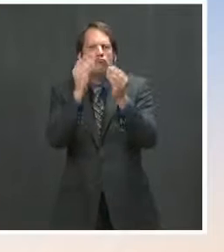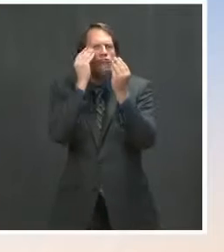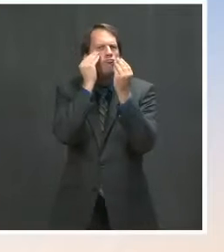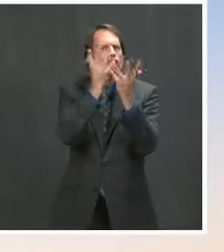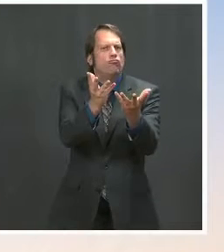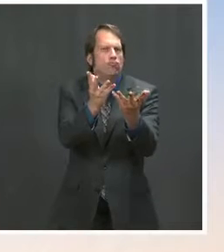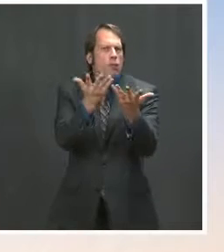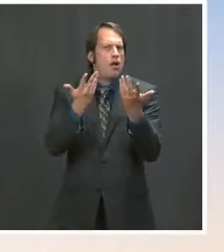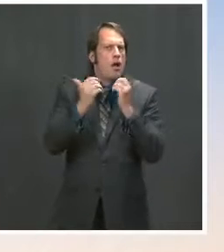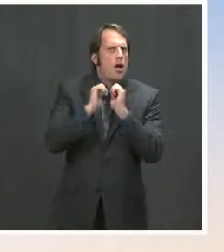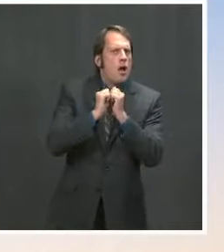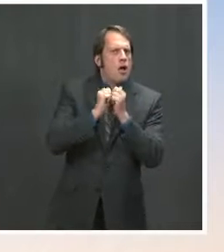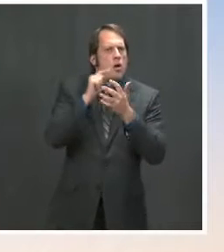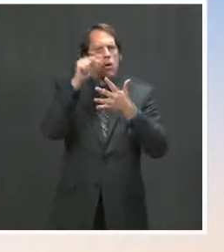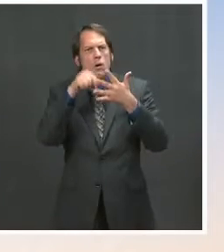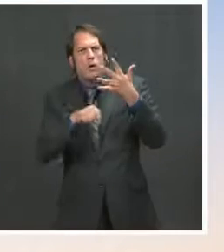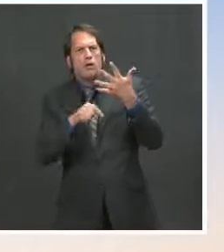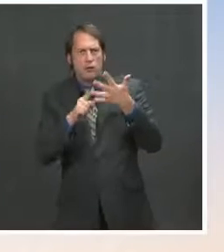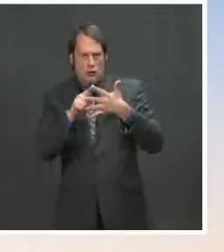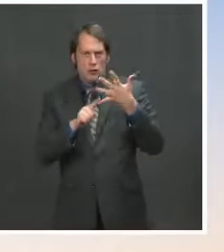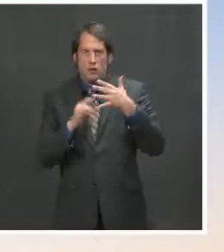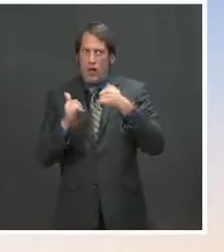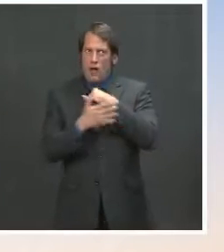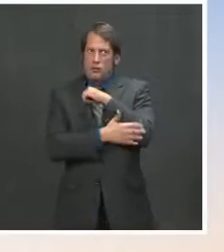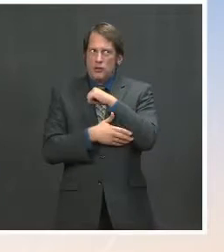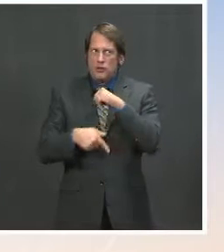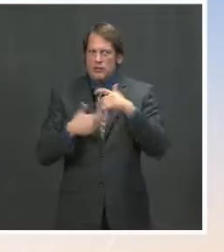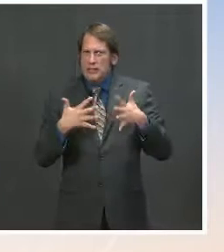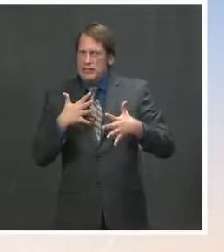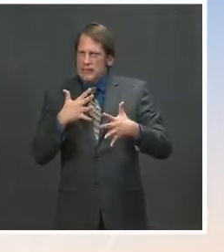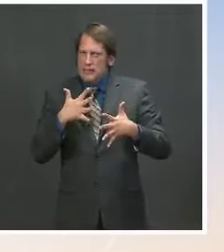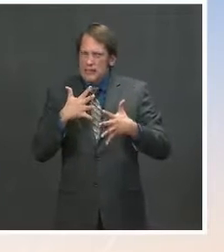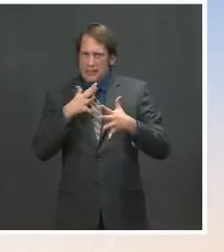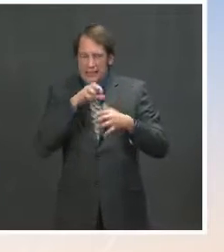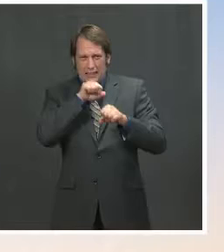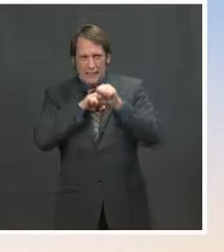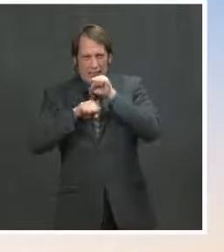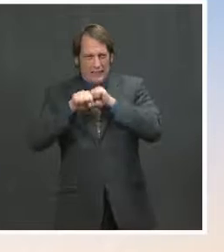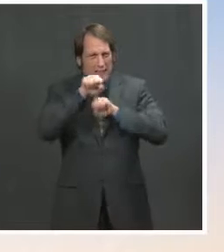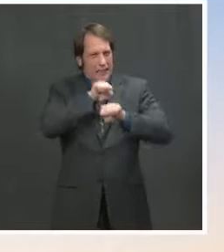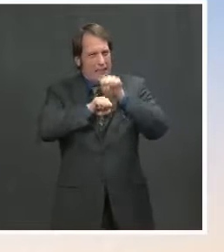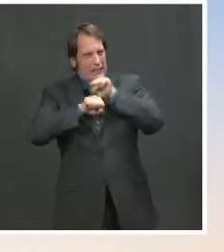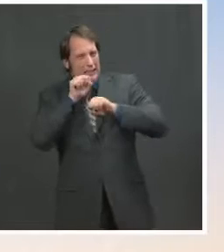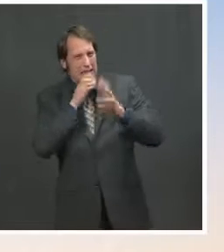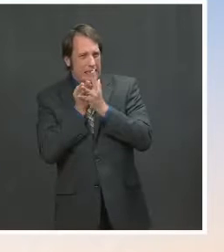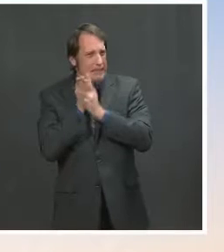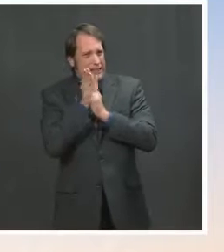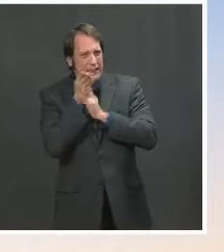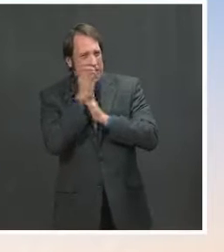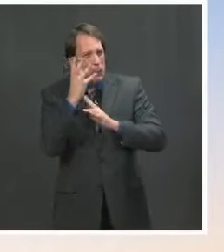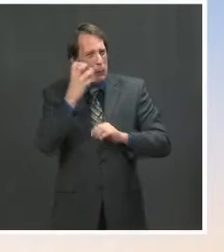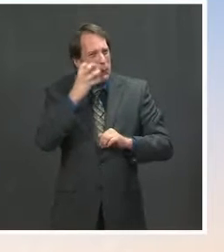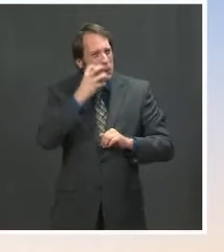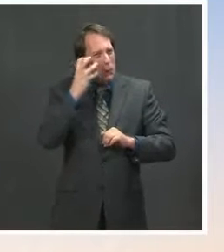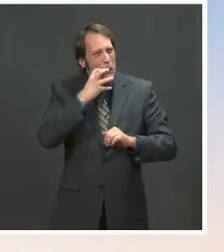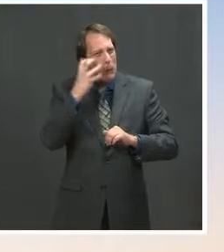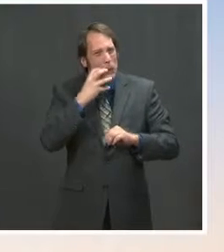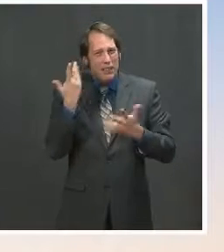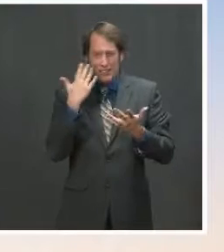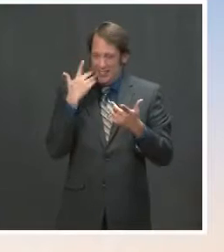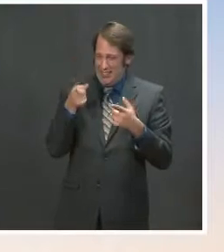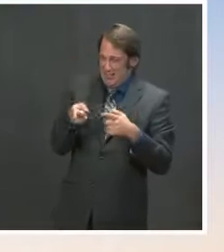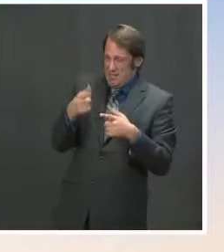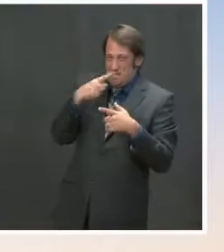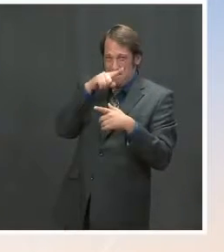while this country has gone through an extensive period, especially the Black community, of pain, trauma, and